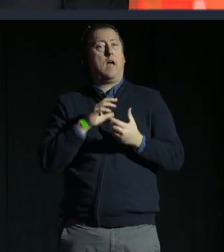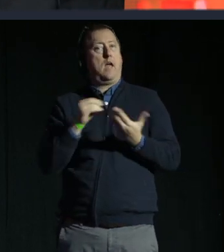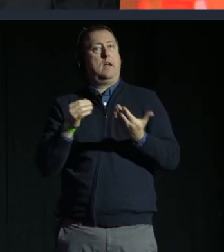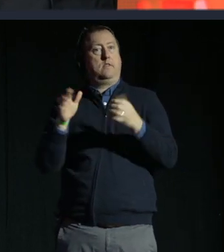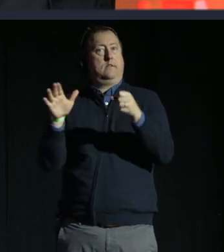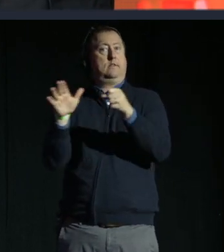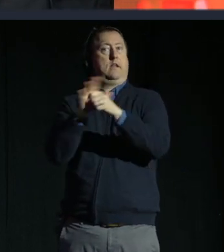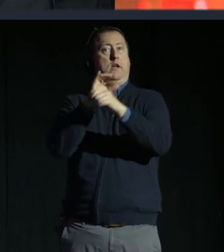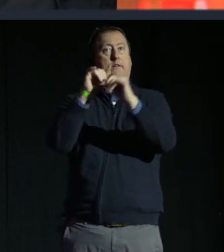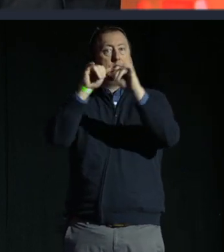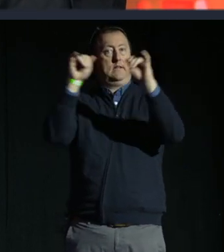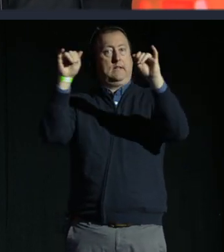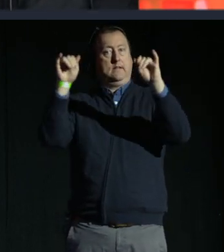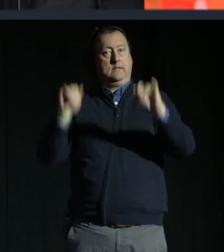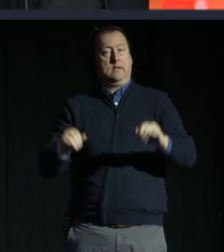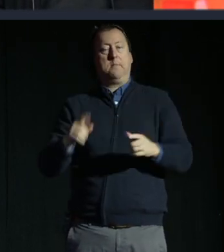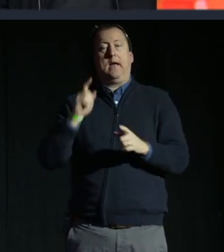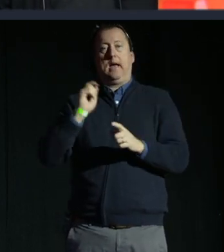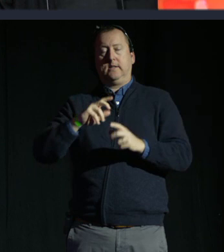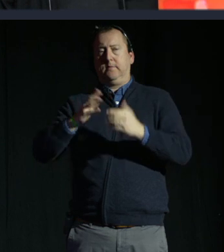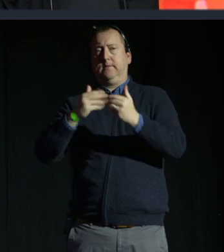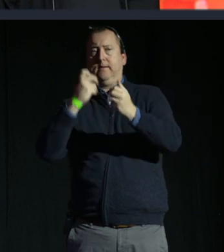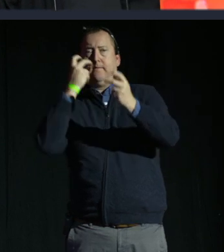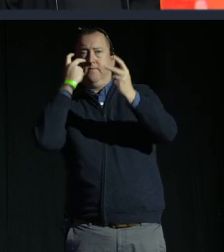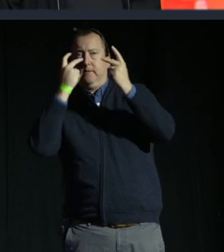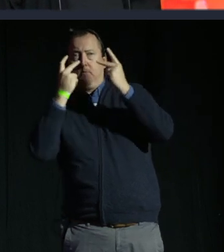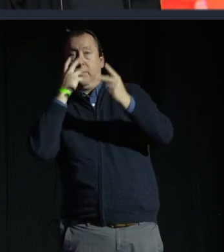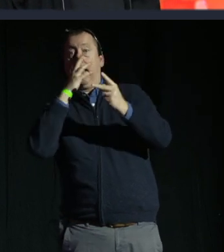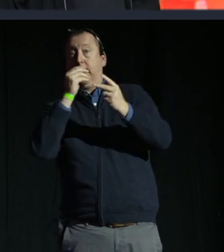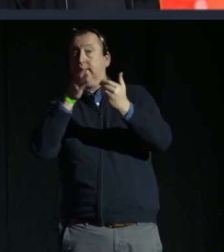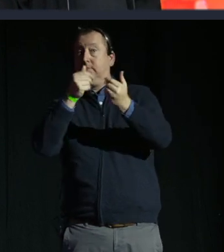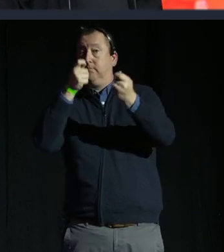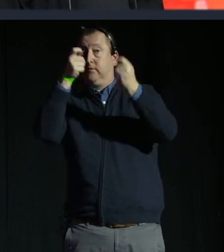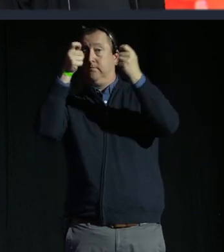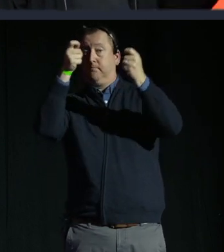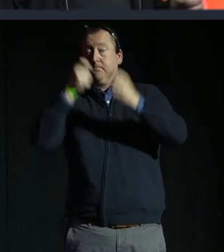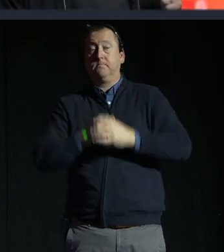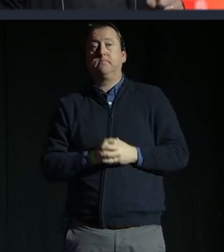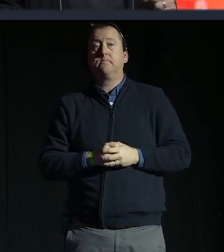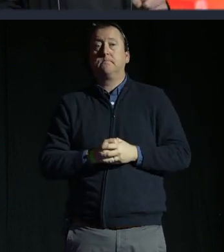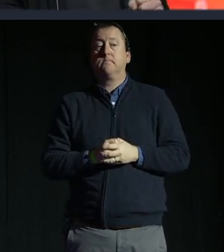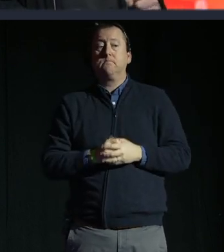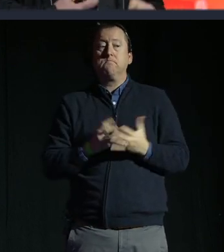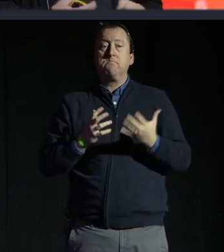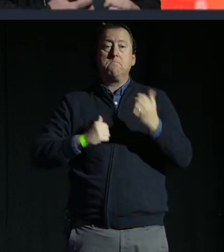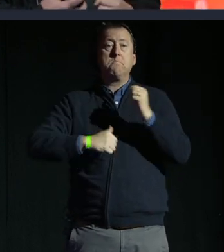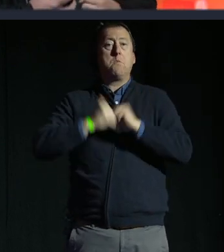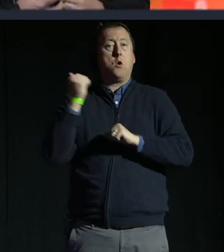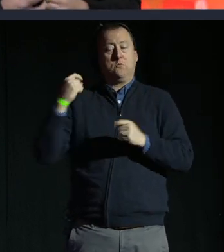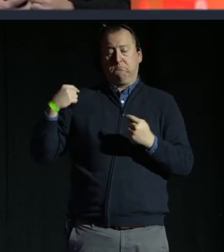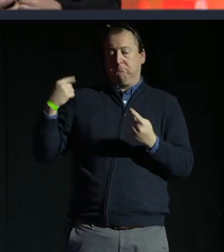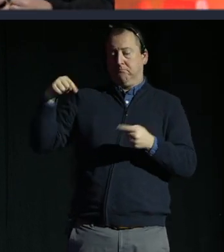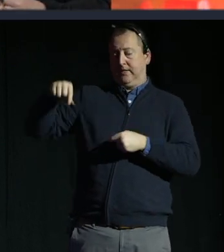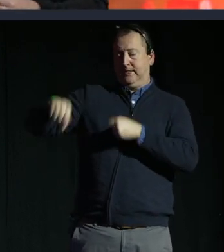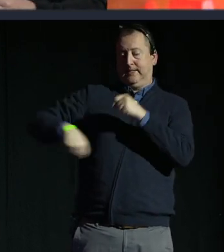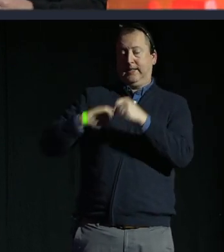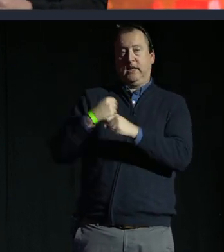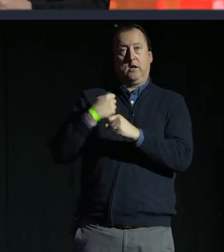system has to be visible and governable. We've spent most of the past year on